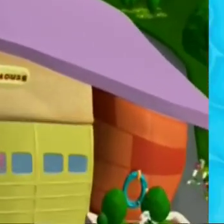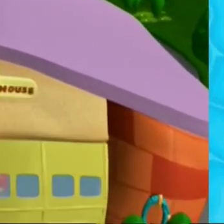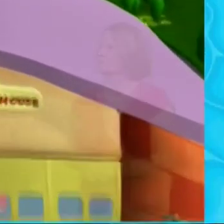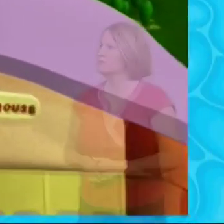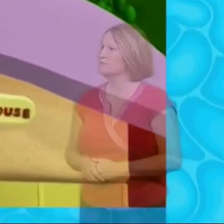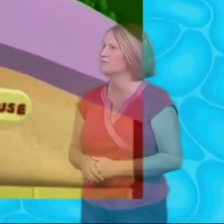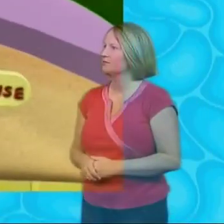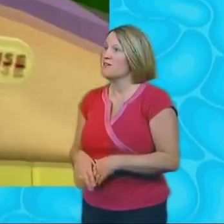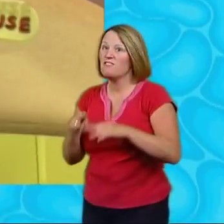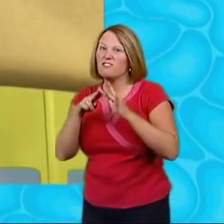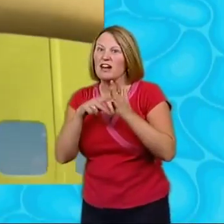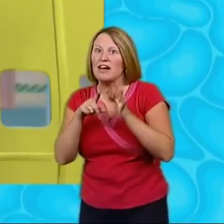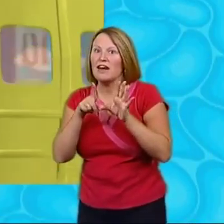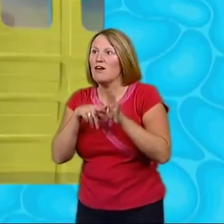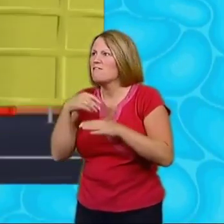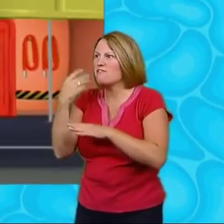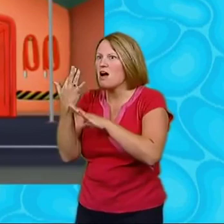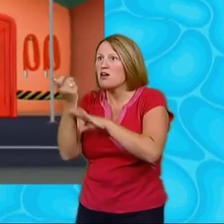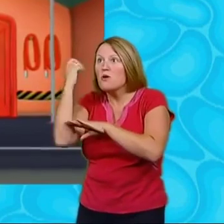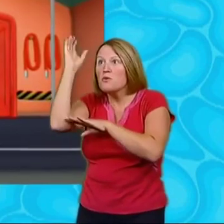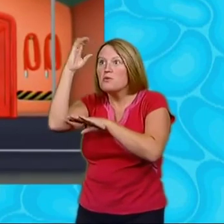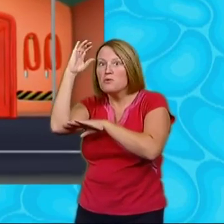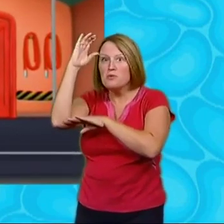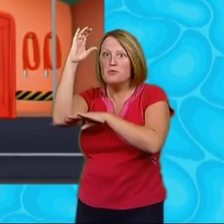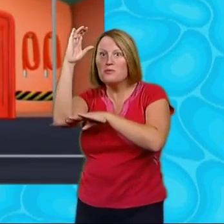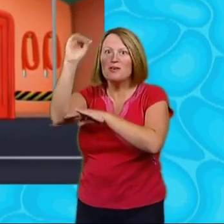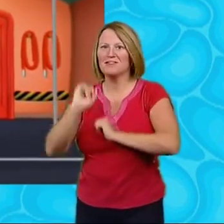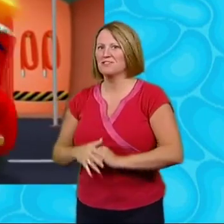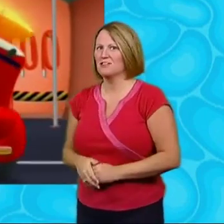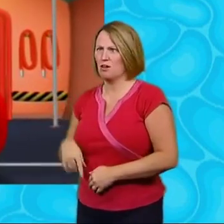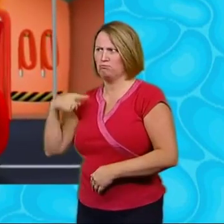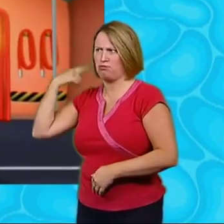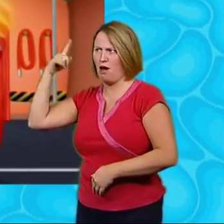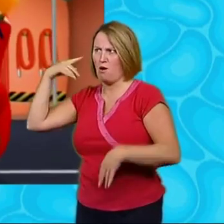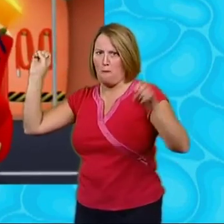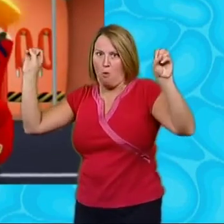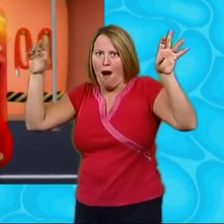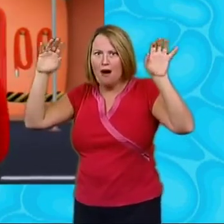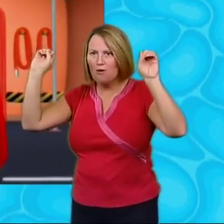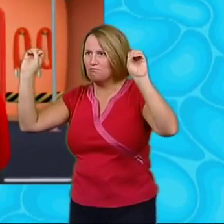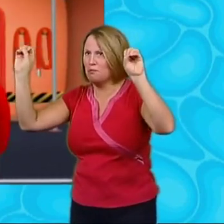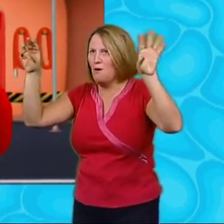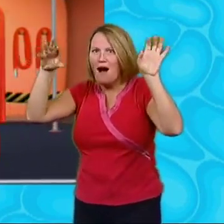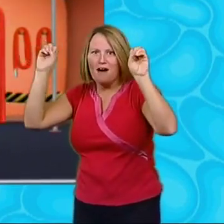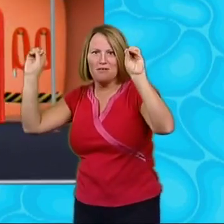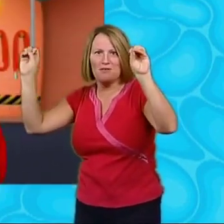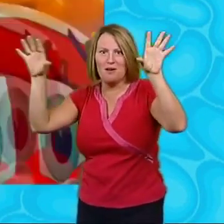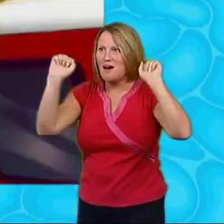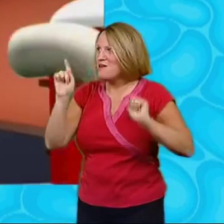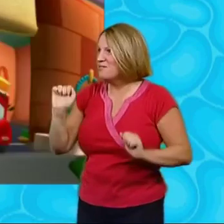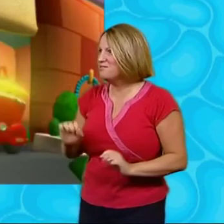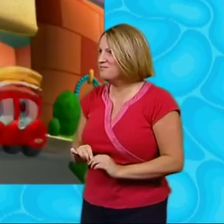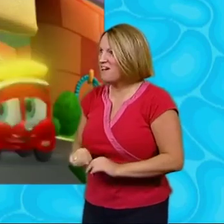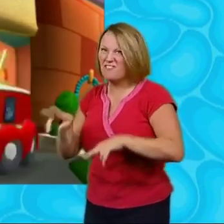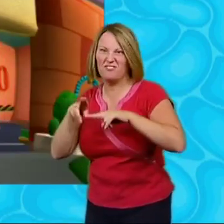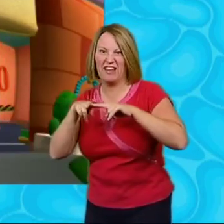Billy the fire engine, that's the sound of his sirens. Billy the fire